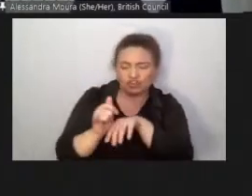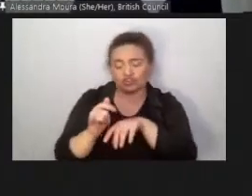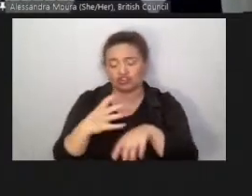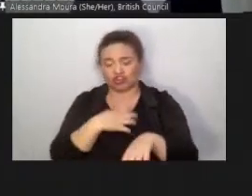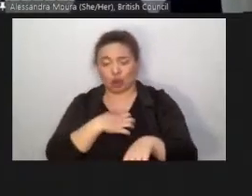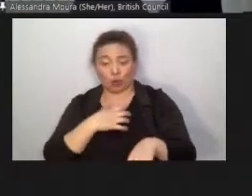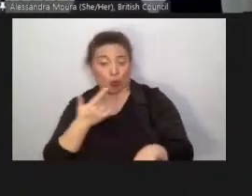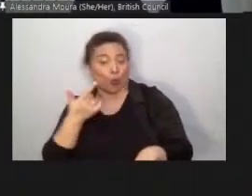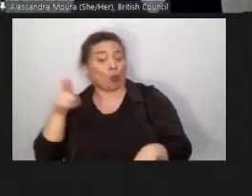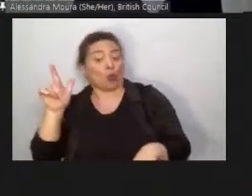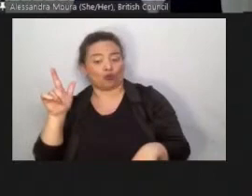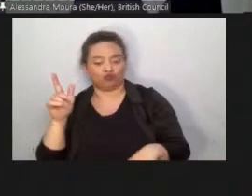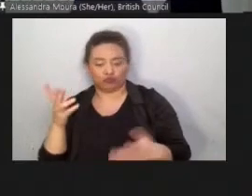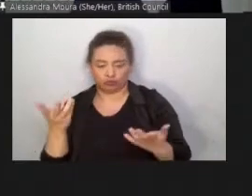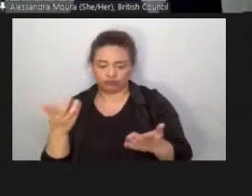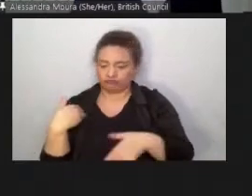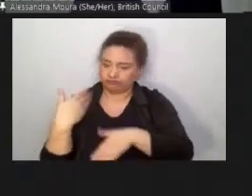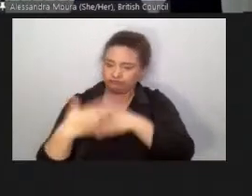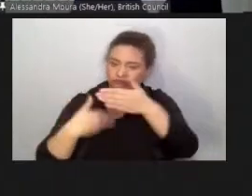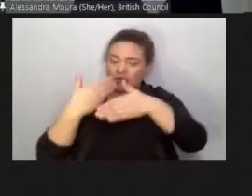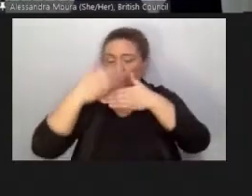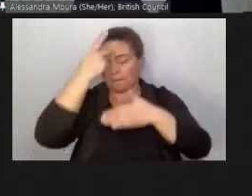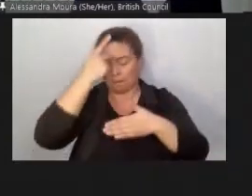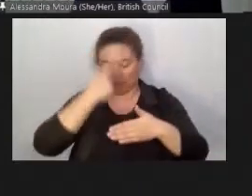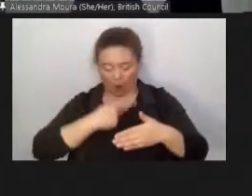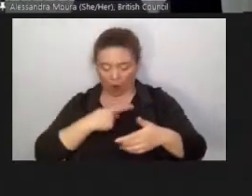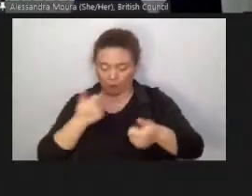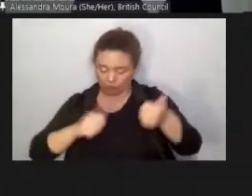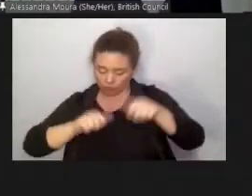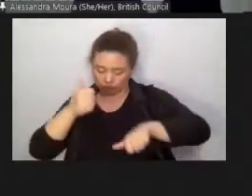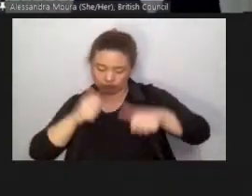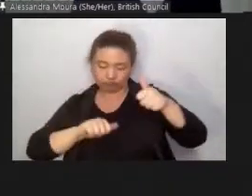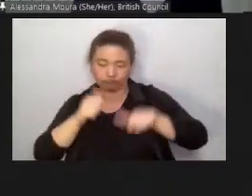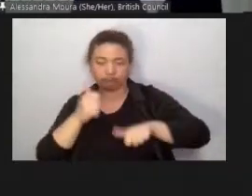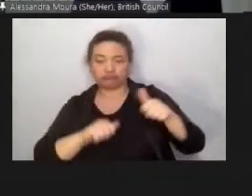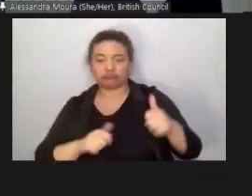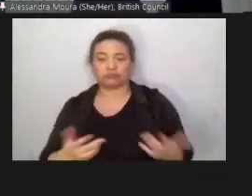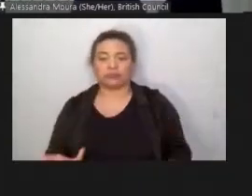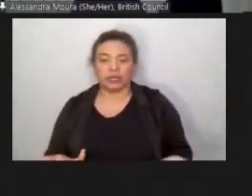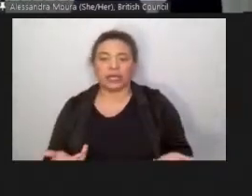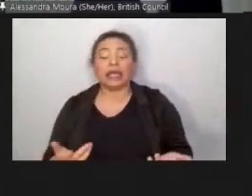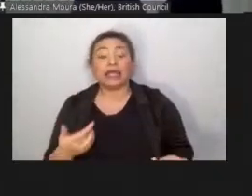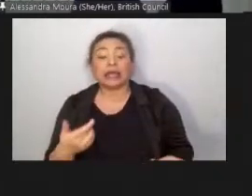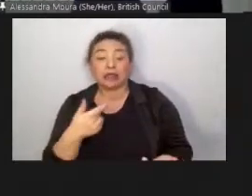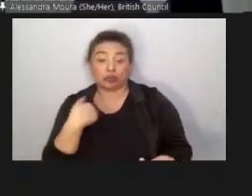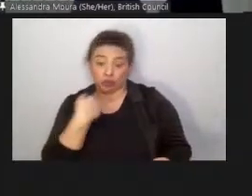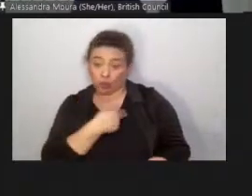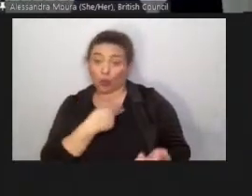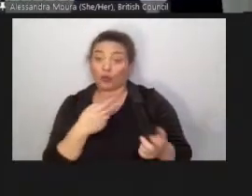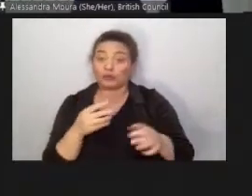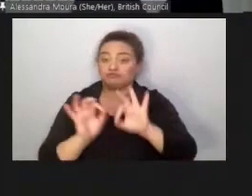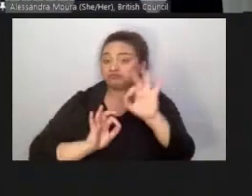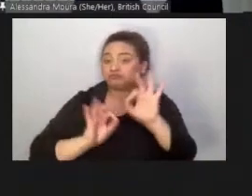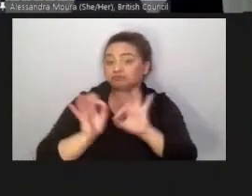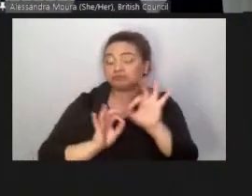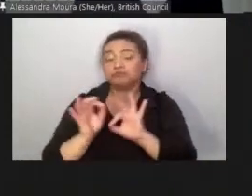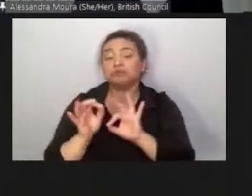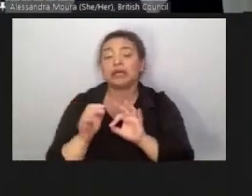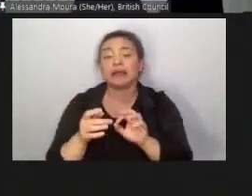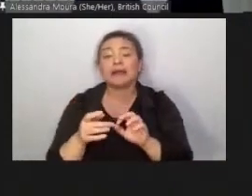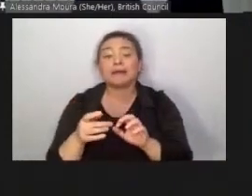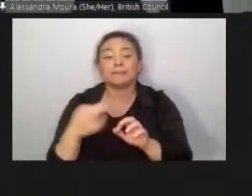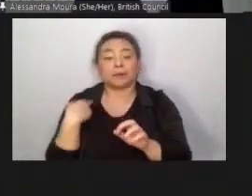doing this self-assessment. We're going to be organizing, and you're going to be talking about it in a minute, which is the SAT, the